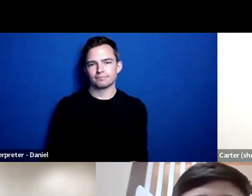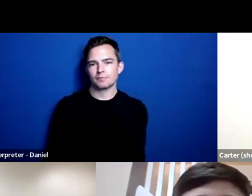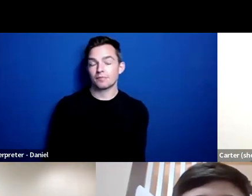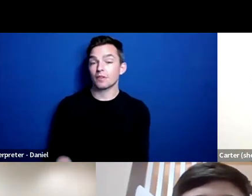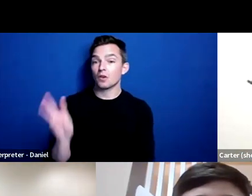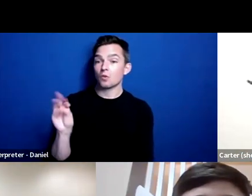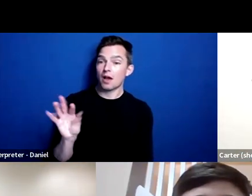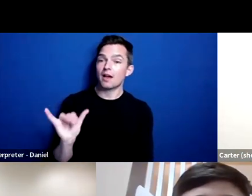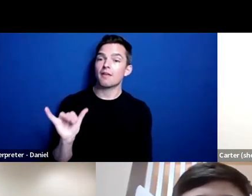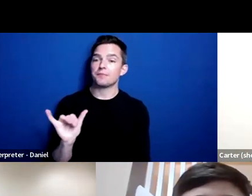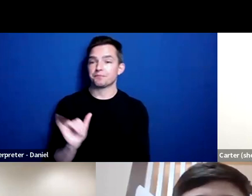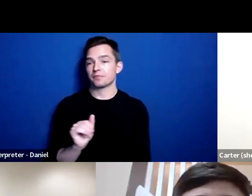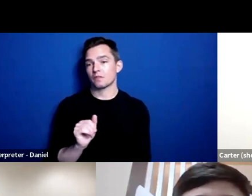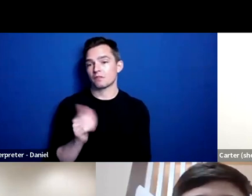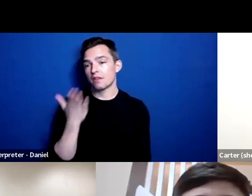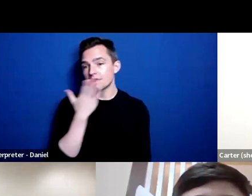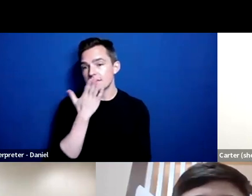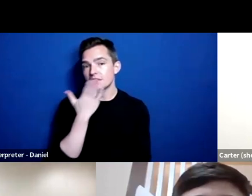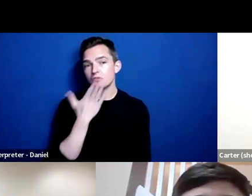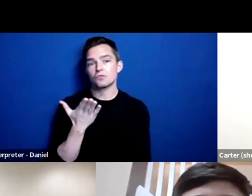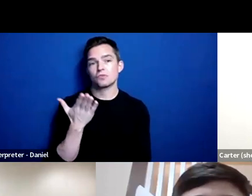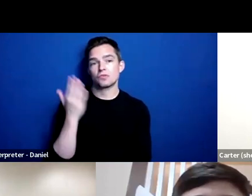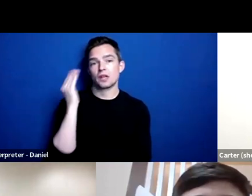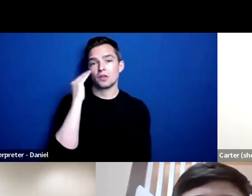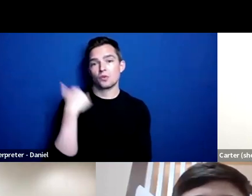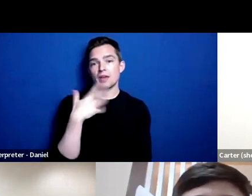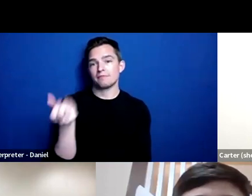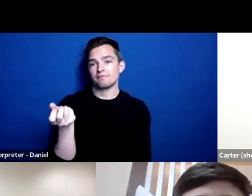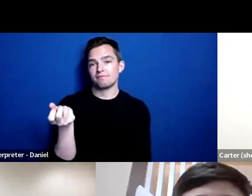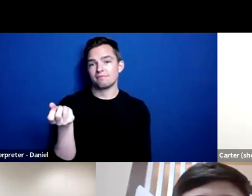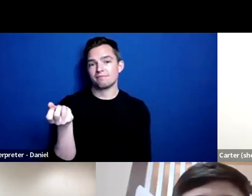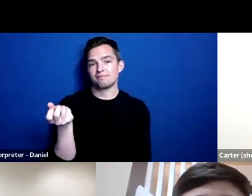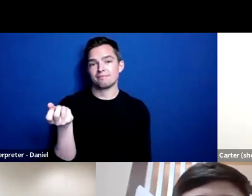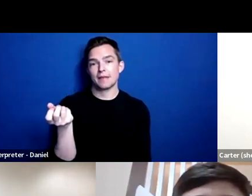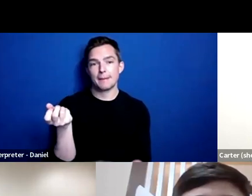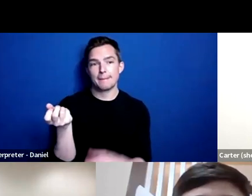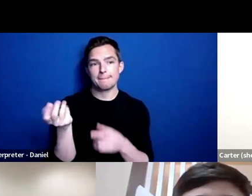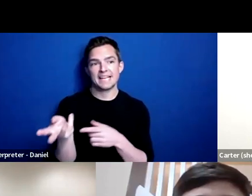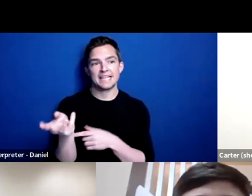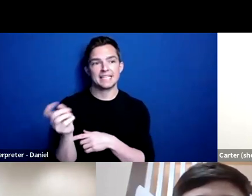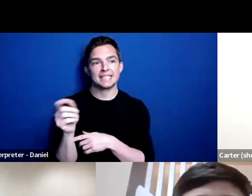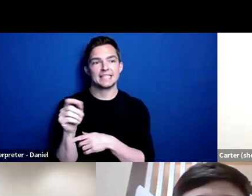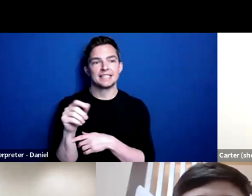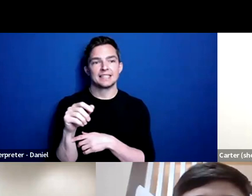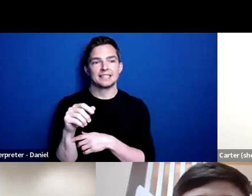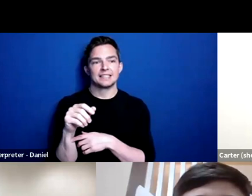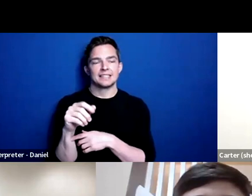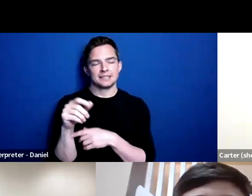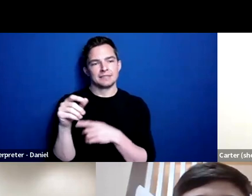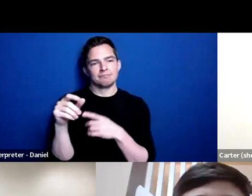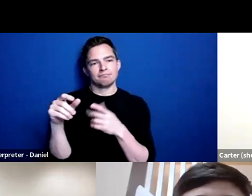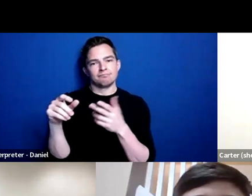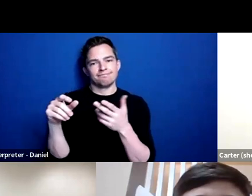Wow. Thank you. I know we had many meetings, Carter, around some of